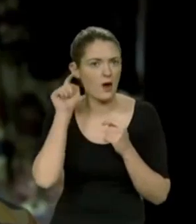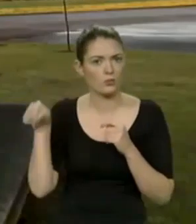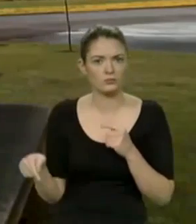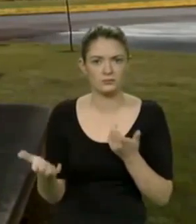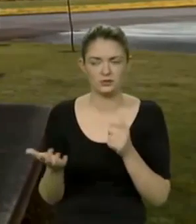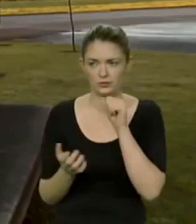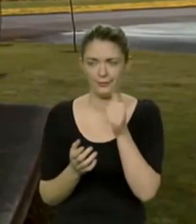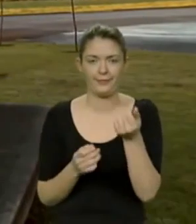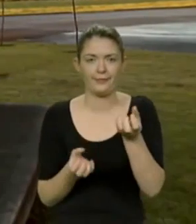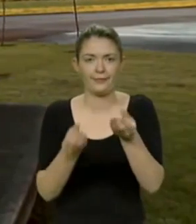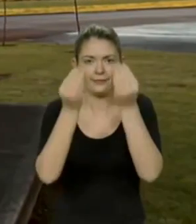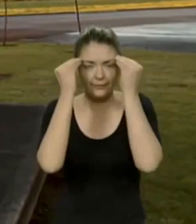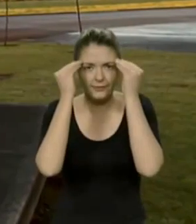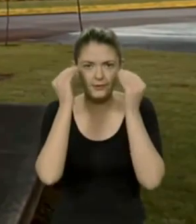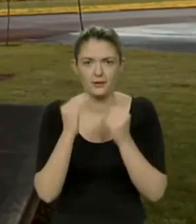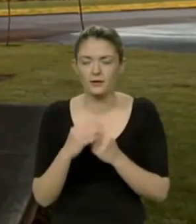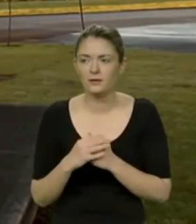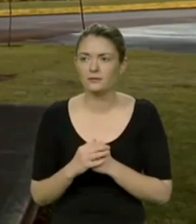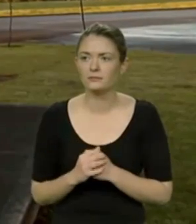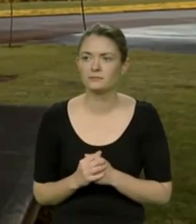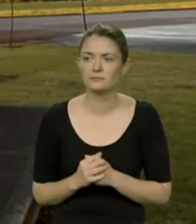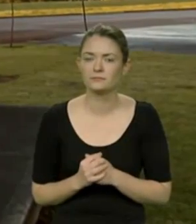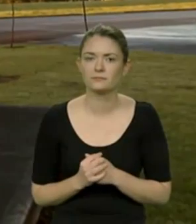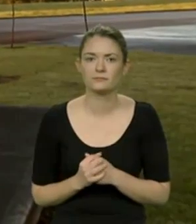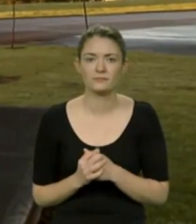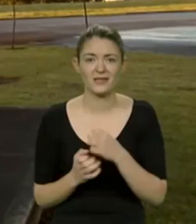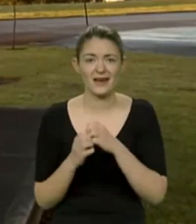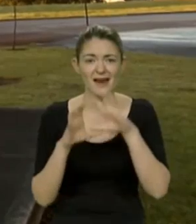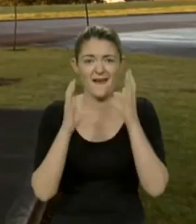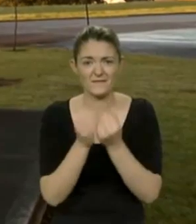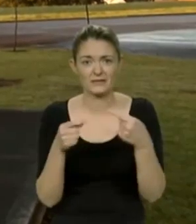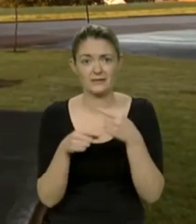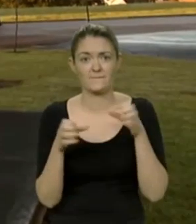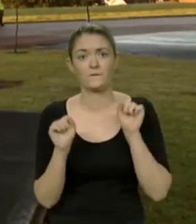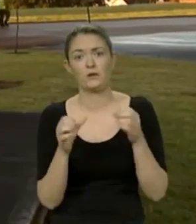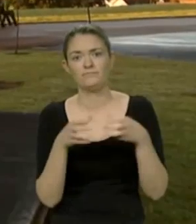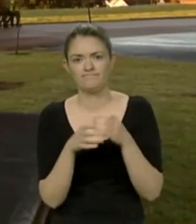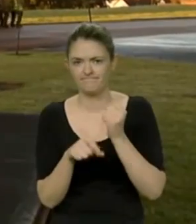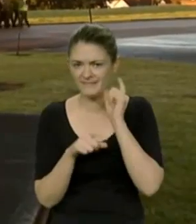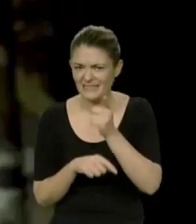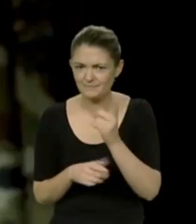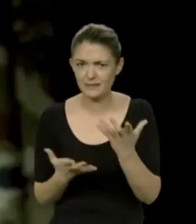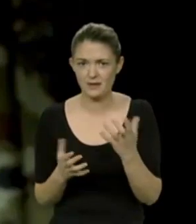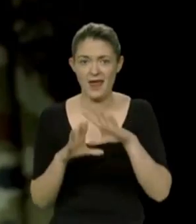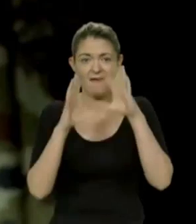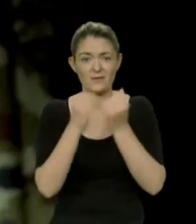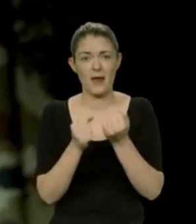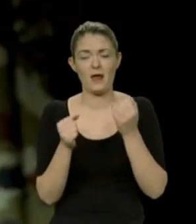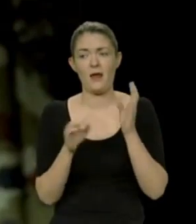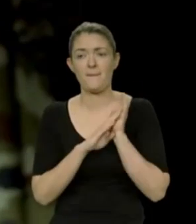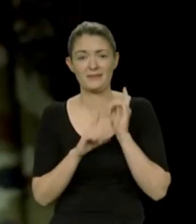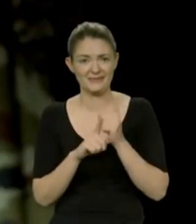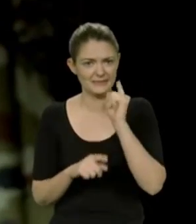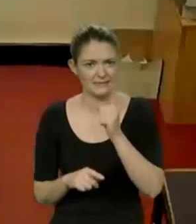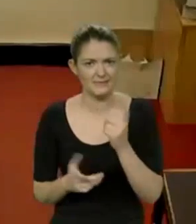on board. Everything about the Defence Forces is discipline. Everything about an army is discipline. If you let discipline slide, well then everything else